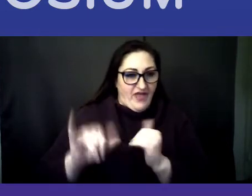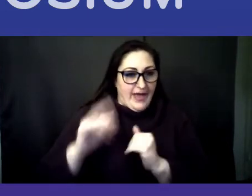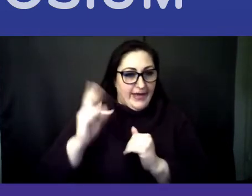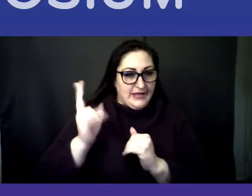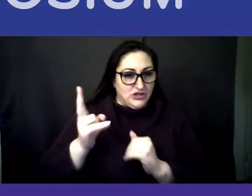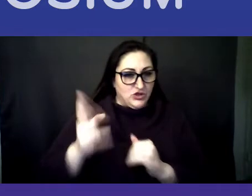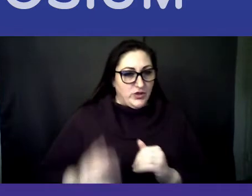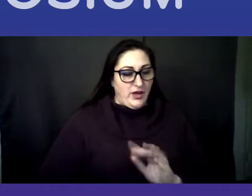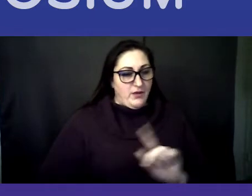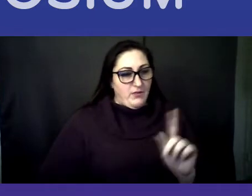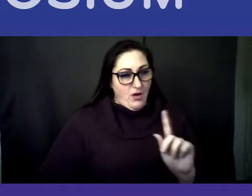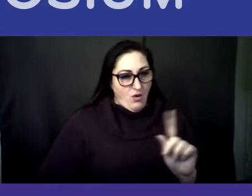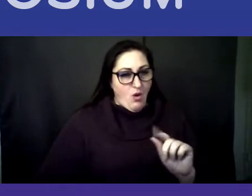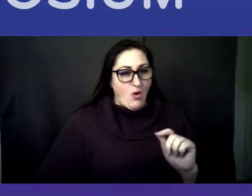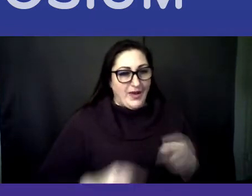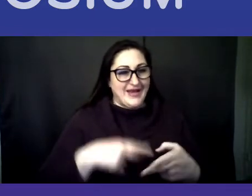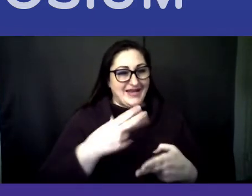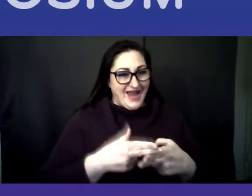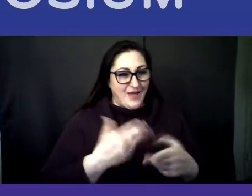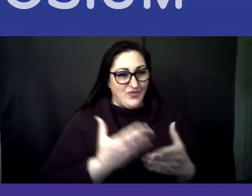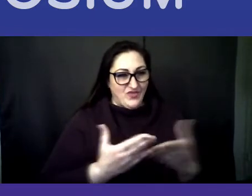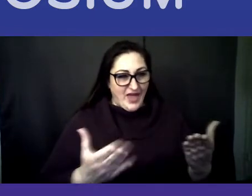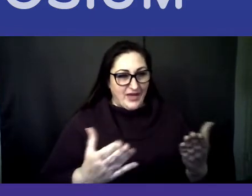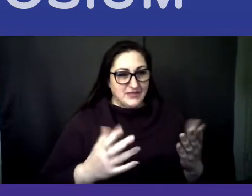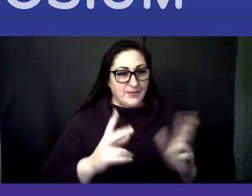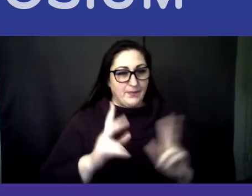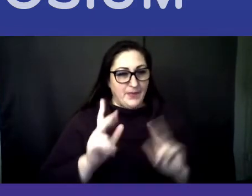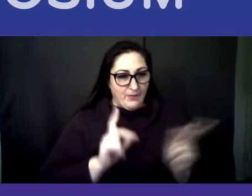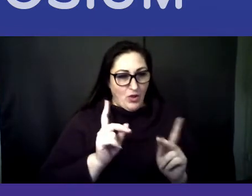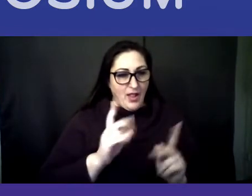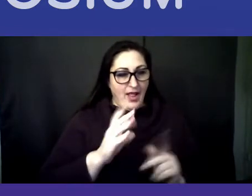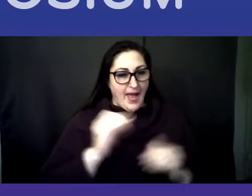and places. And part of that has to do with